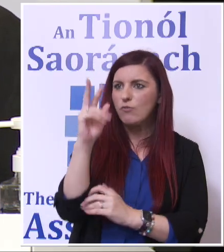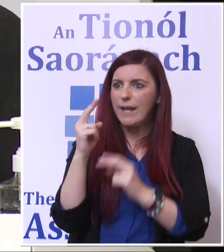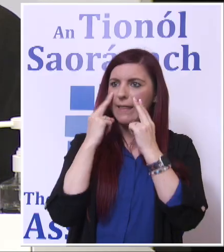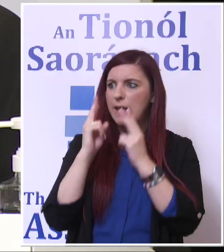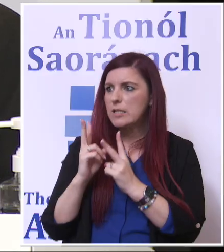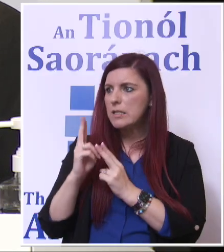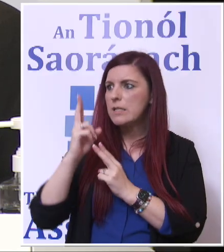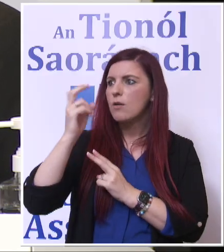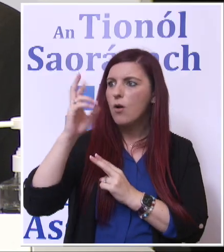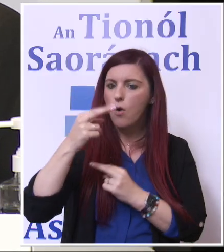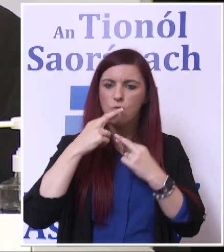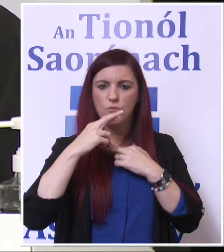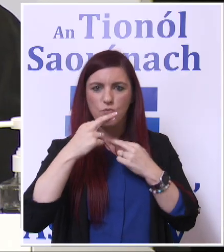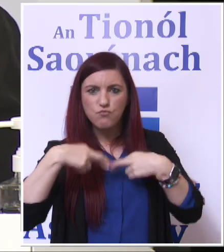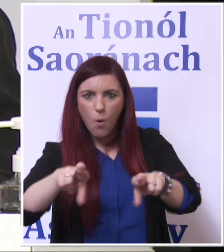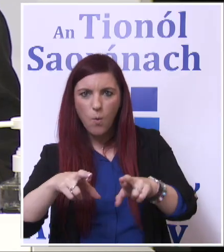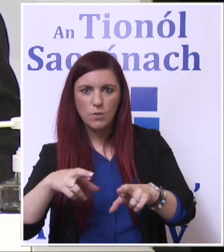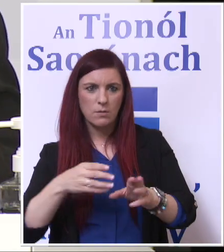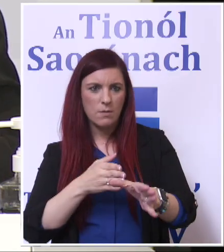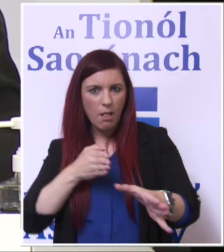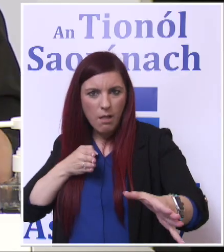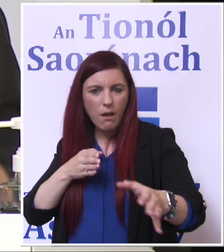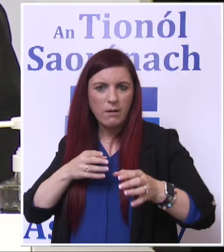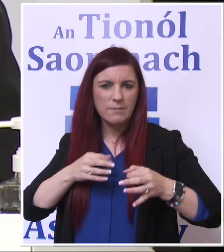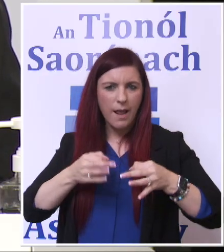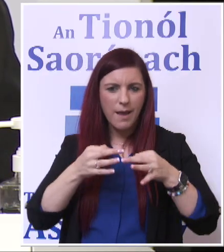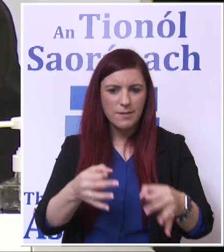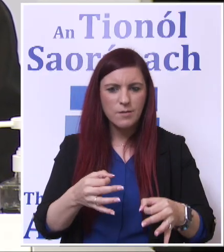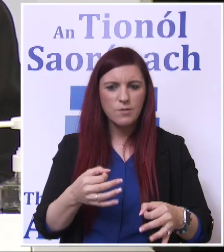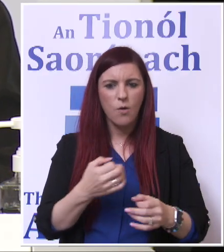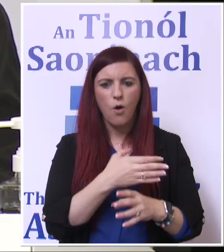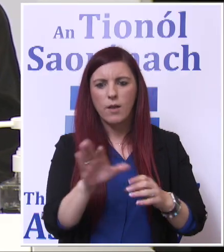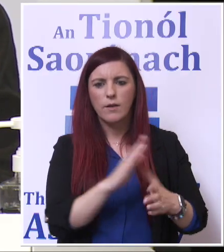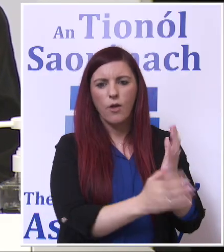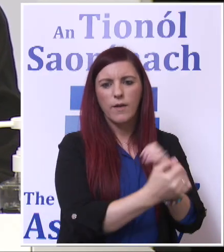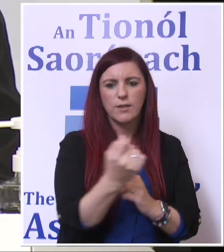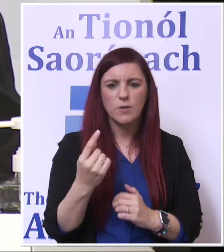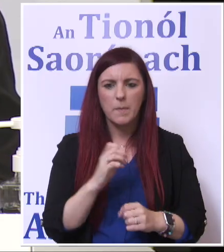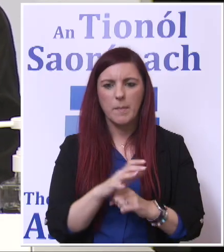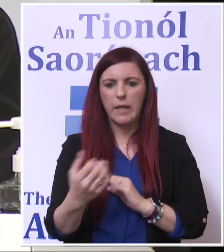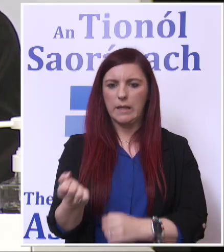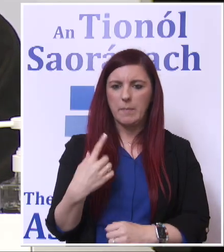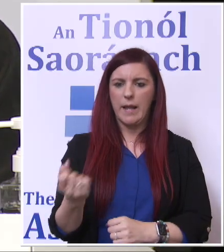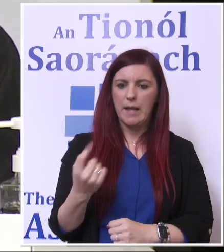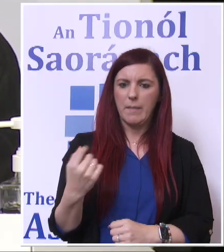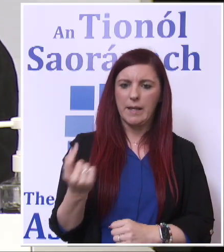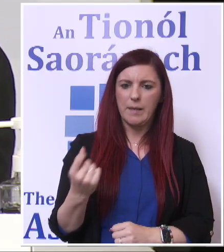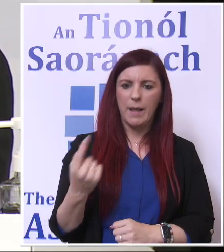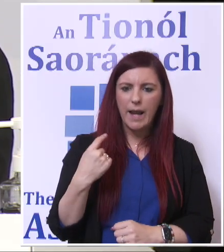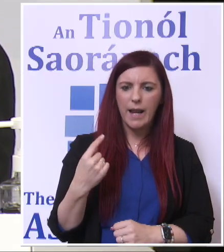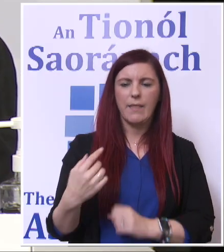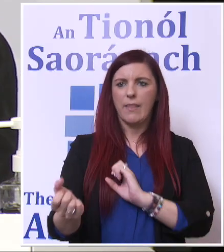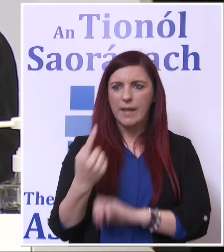the road where the delays are, or you know, all the other issues that people email about us. So the emails